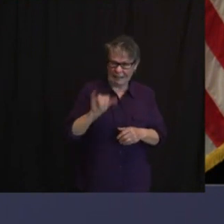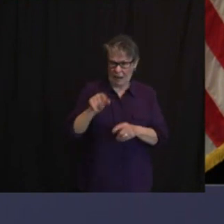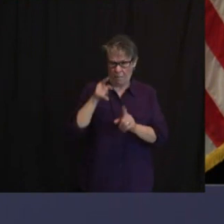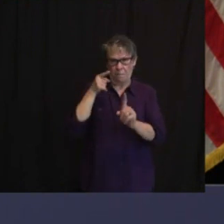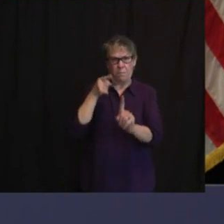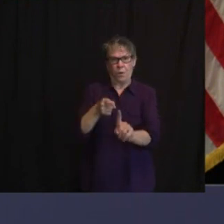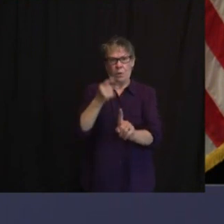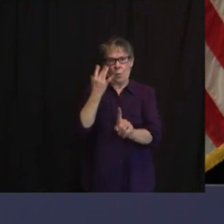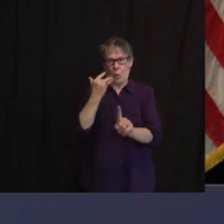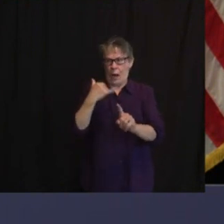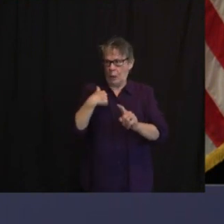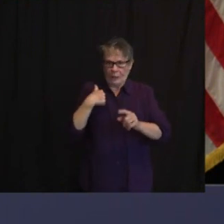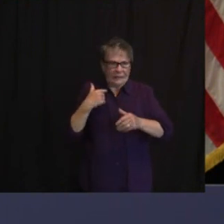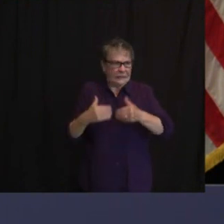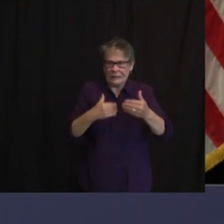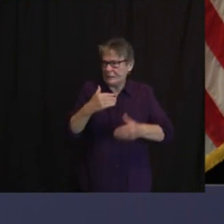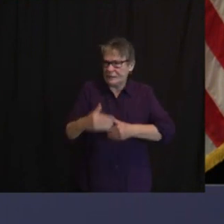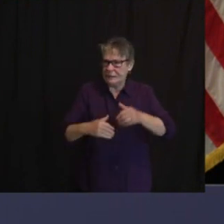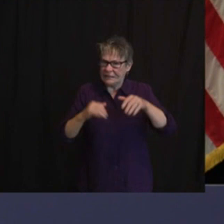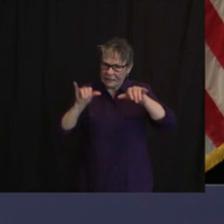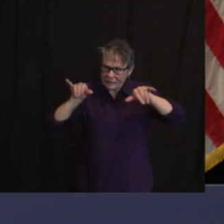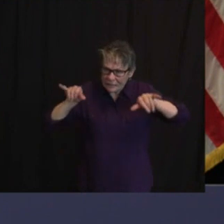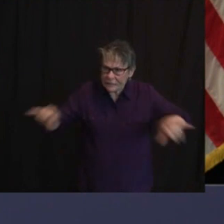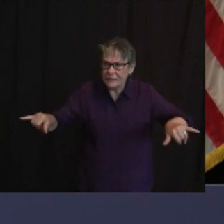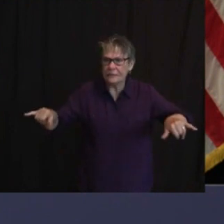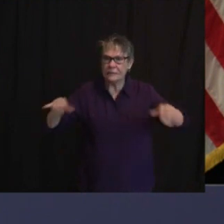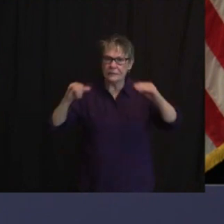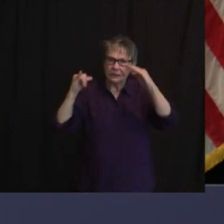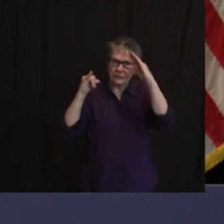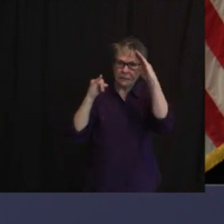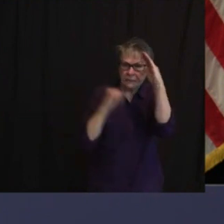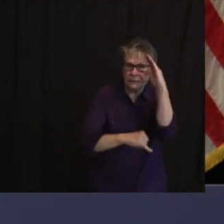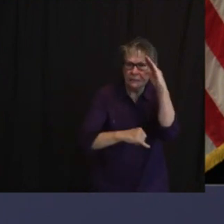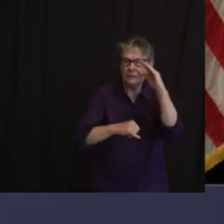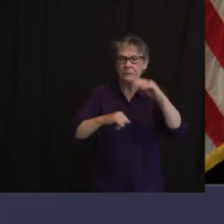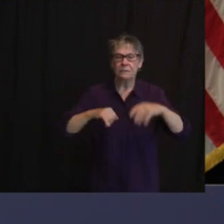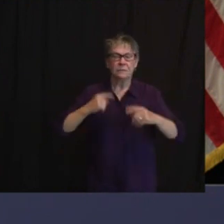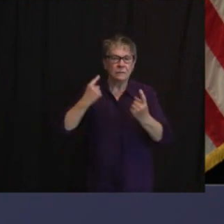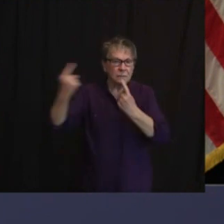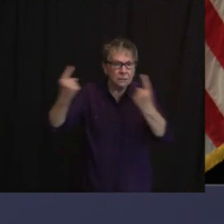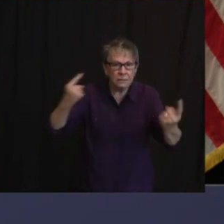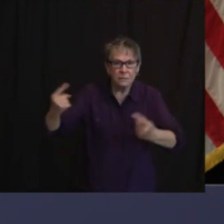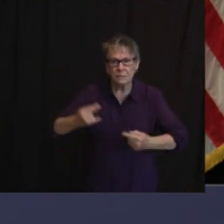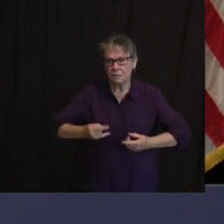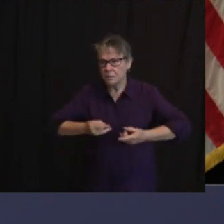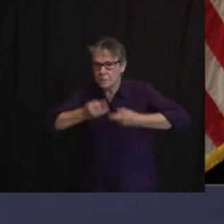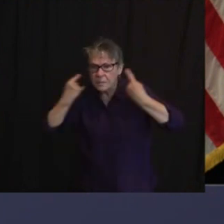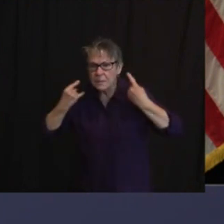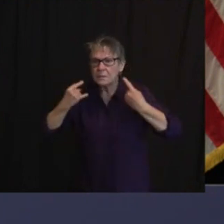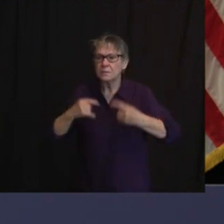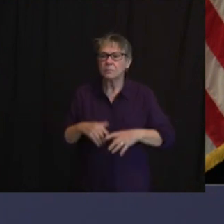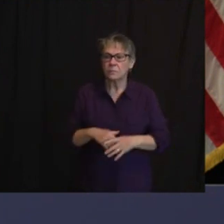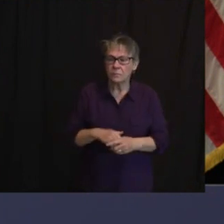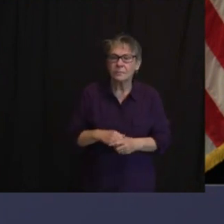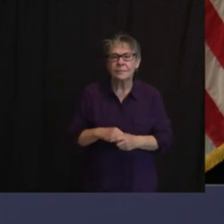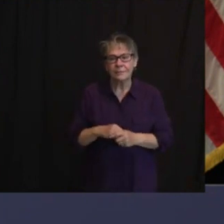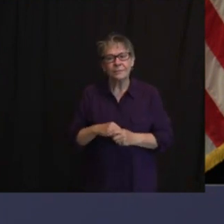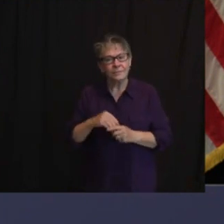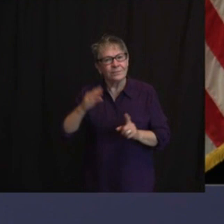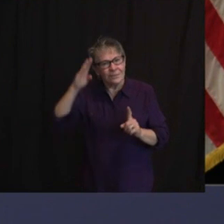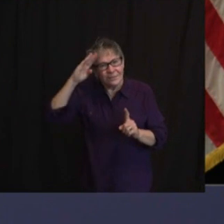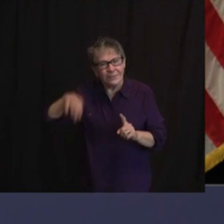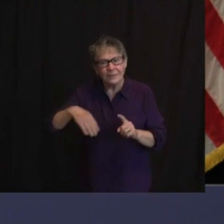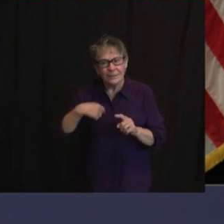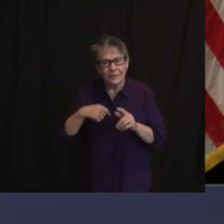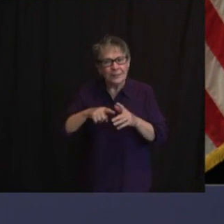what the market can bear. And we started with state and county parks and golf, and that's gone well. The weather's